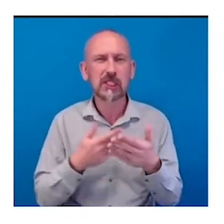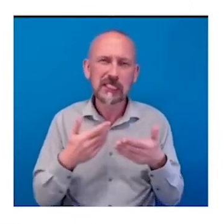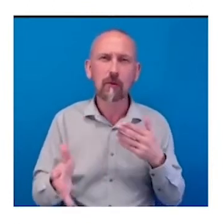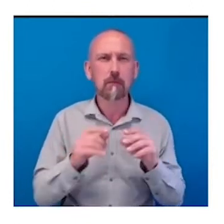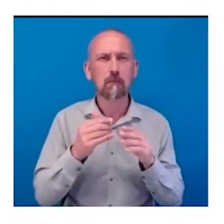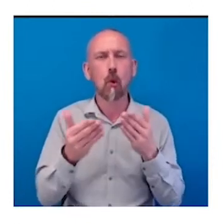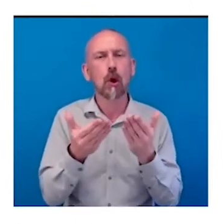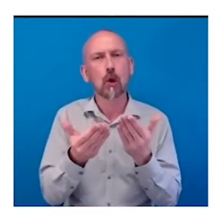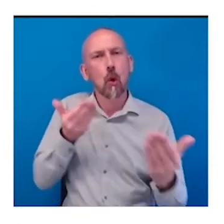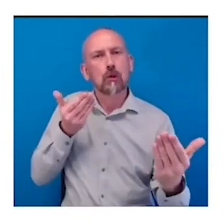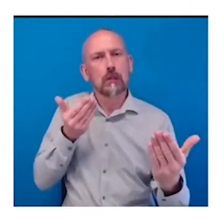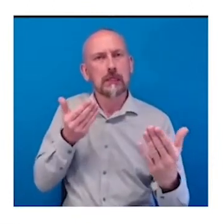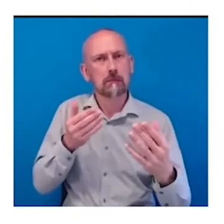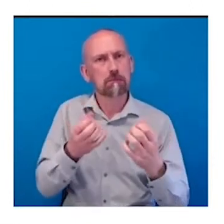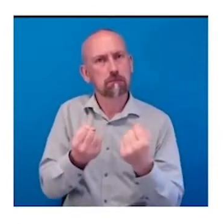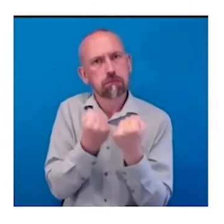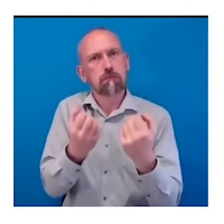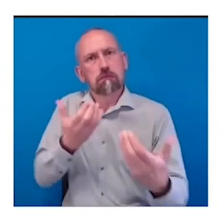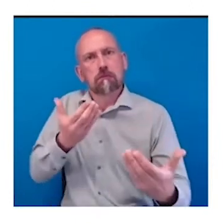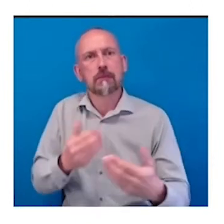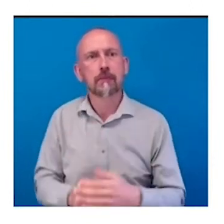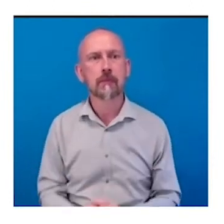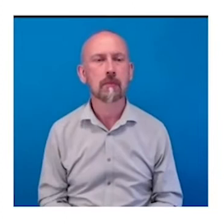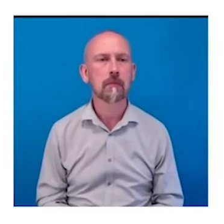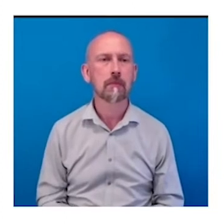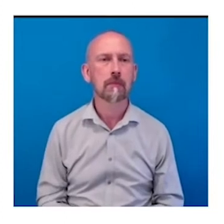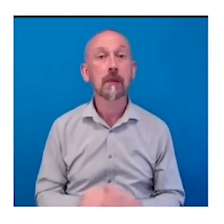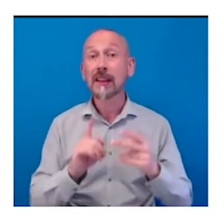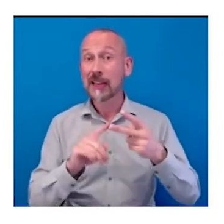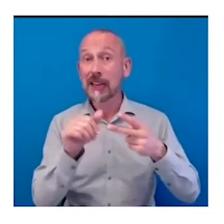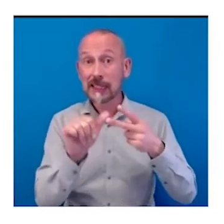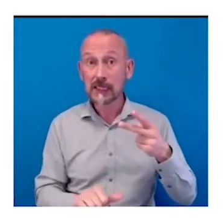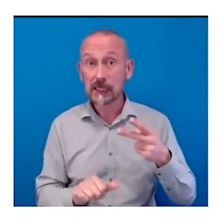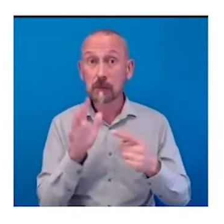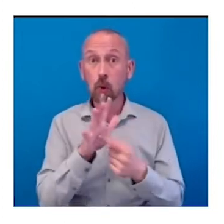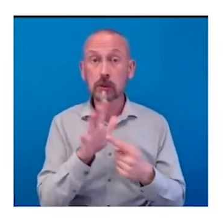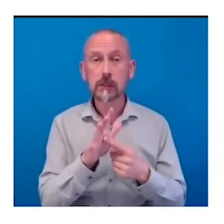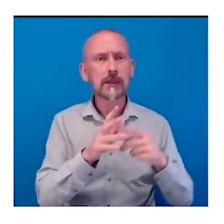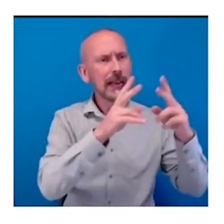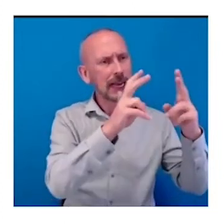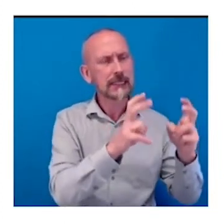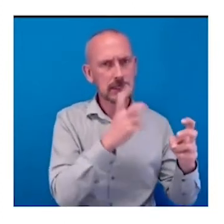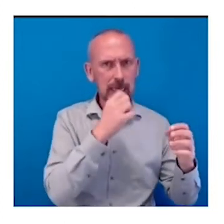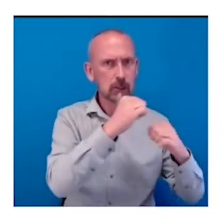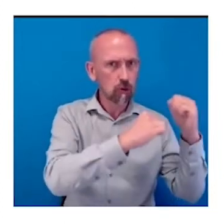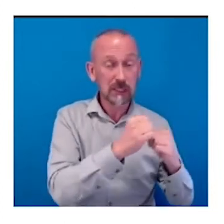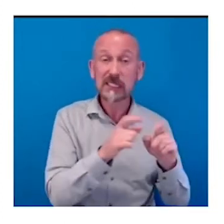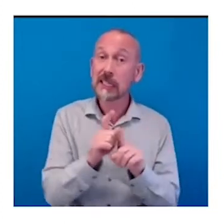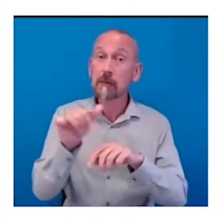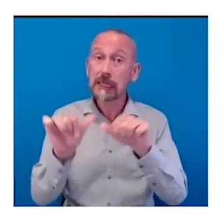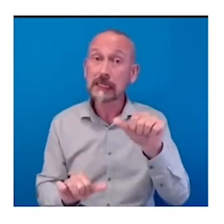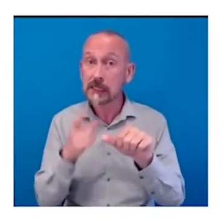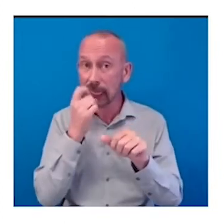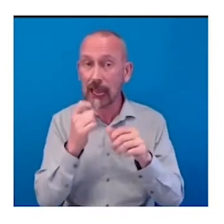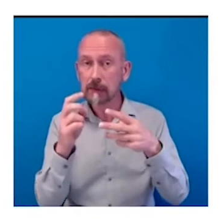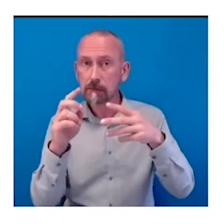Lists are really important. A bit like headings. A list is a tool that's like a bulleted or numbered list that screen readers can effectively read back to